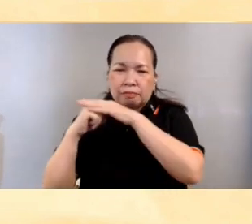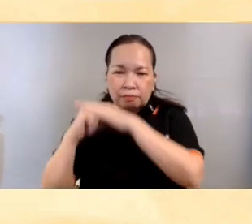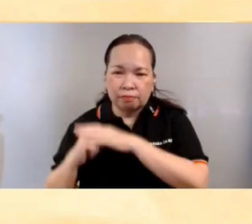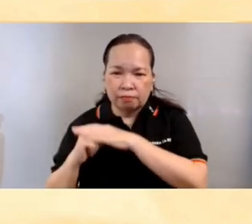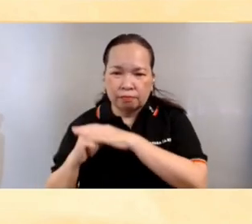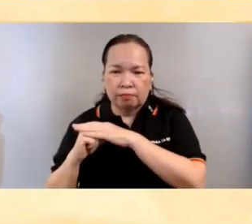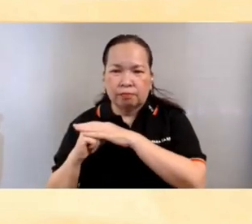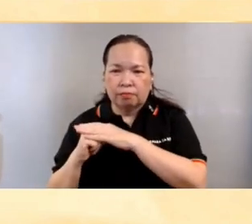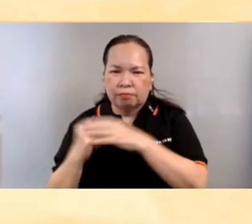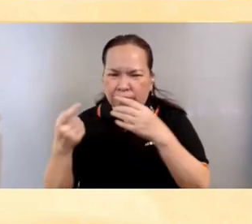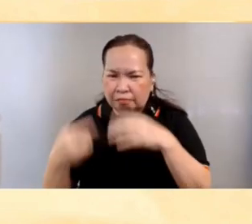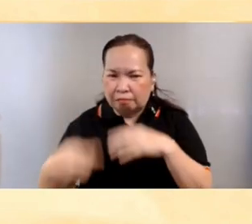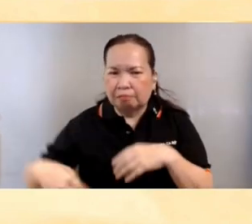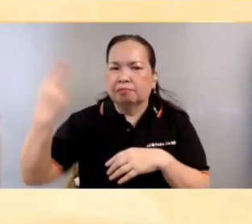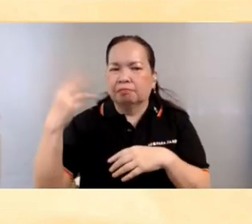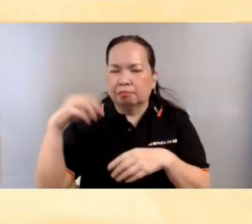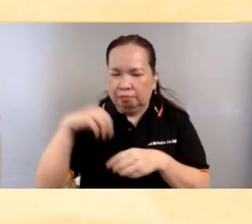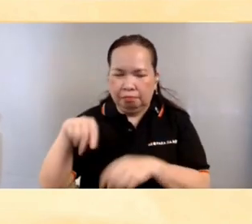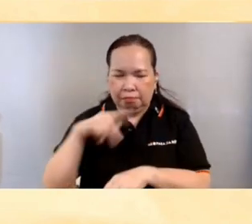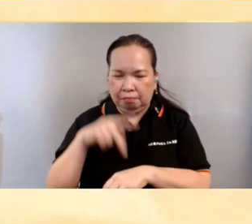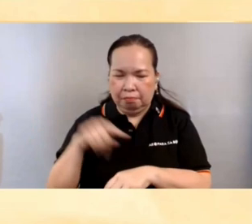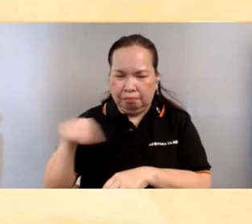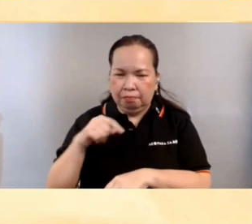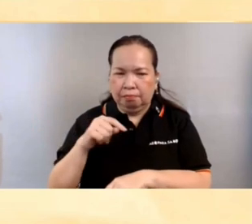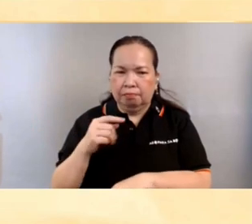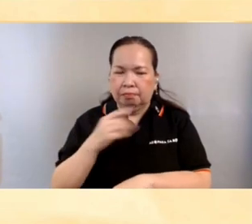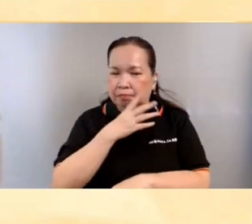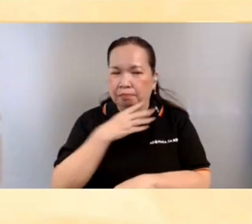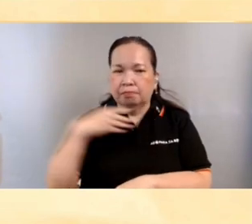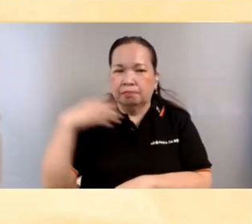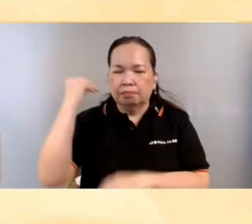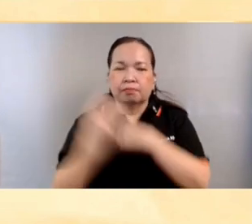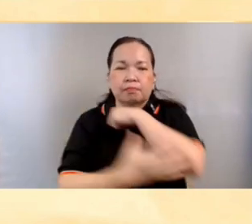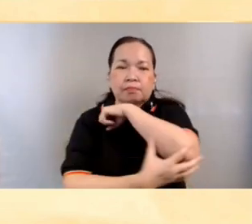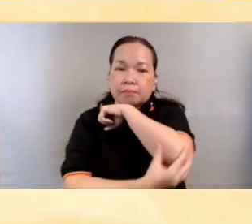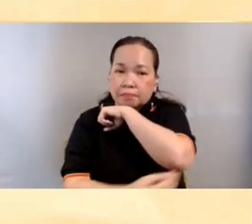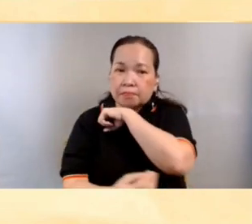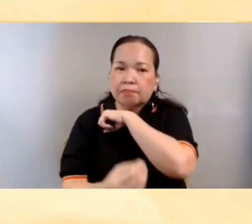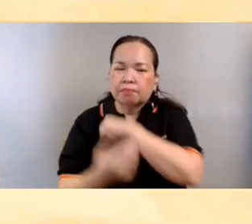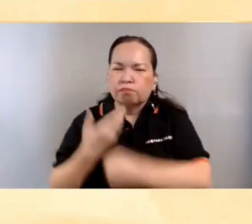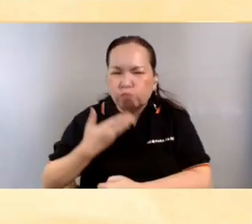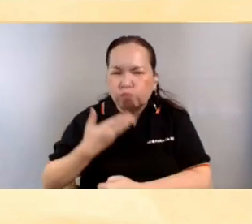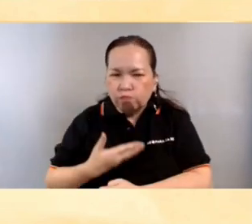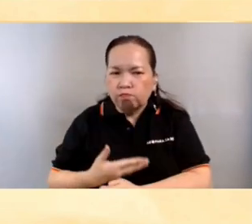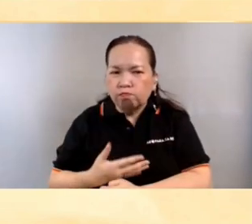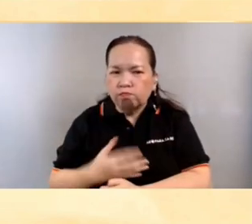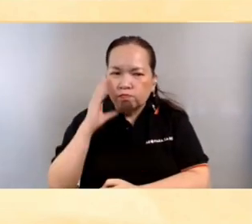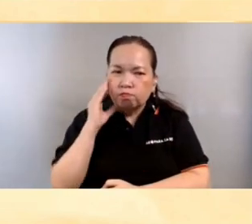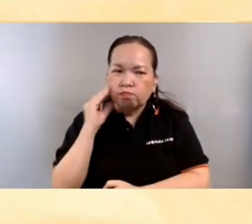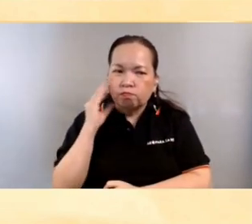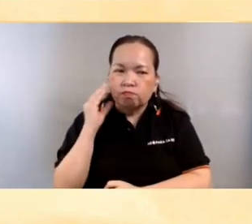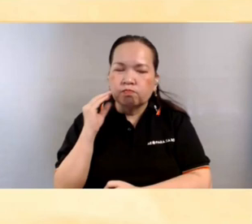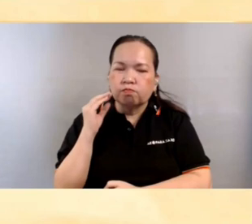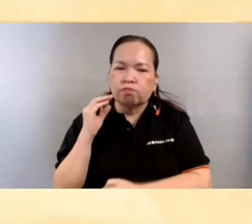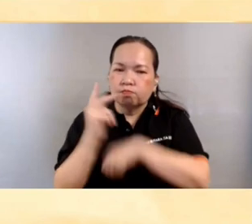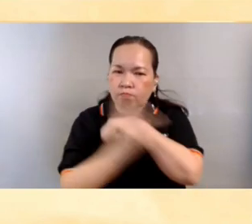country. Poverty and hunger are more felt in rural agricultural communities and much more